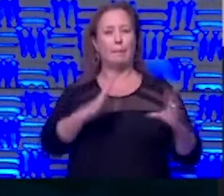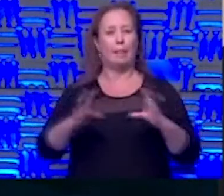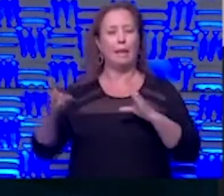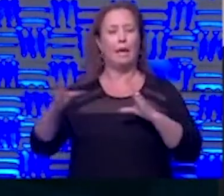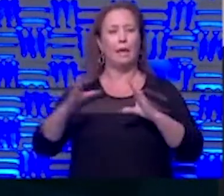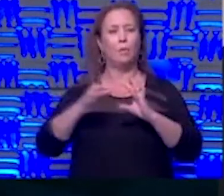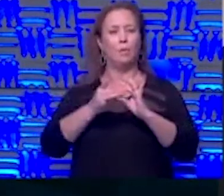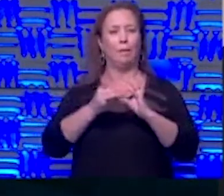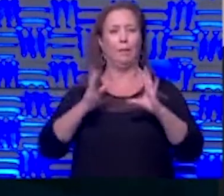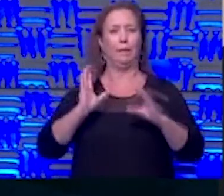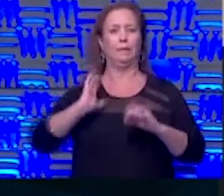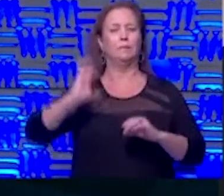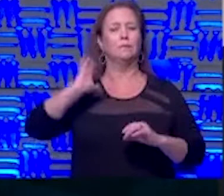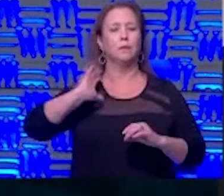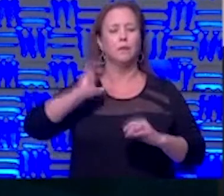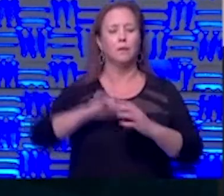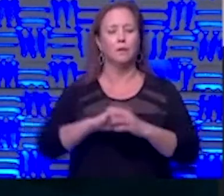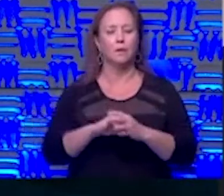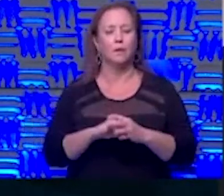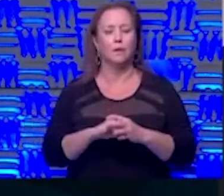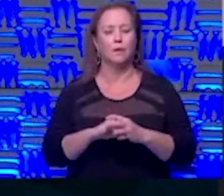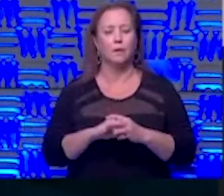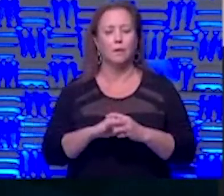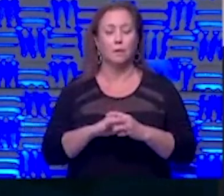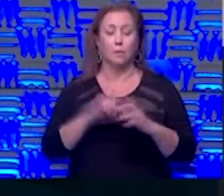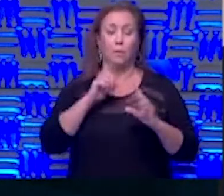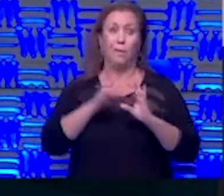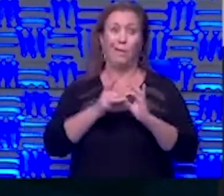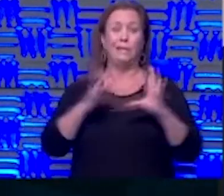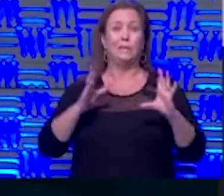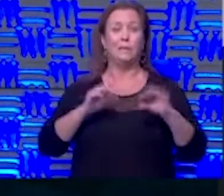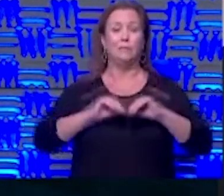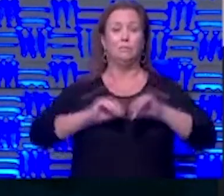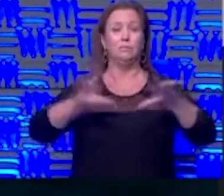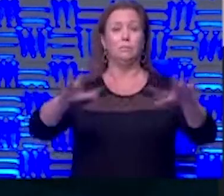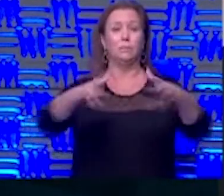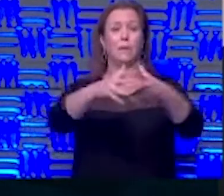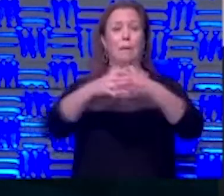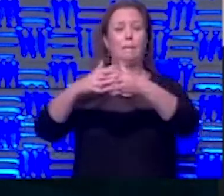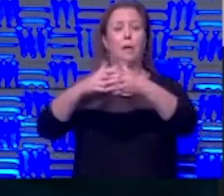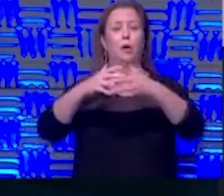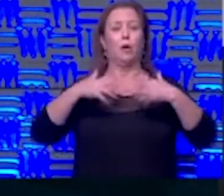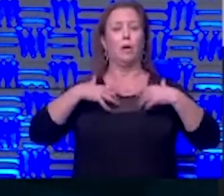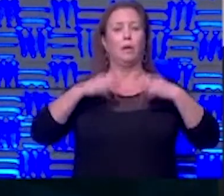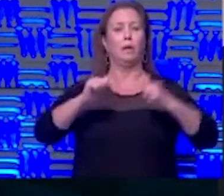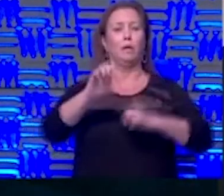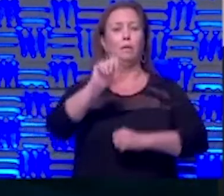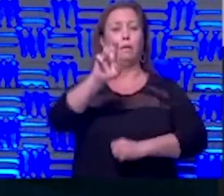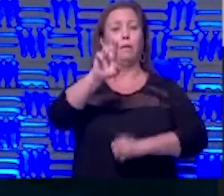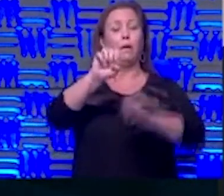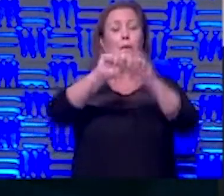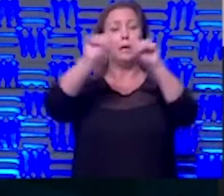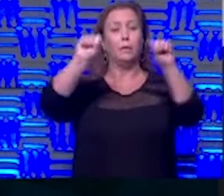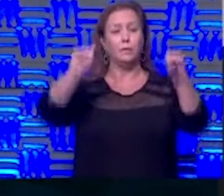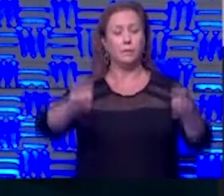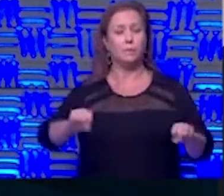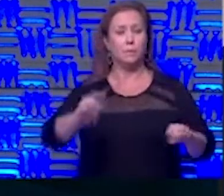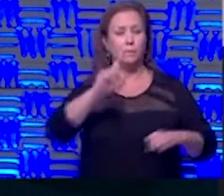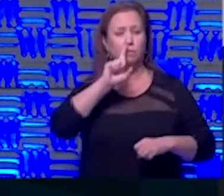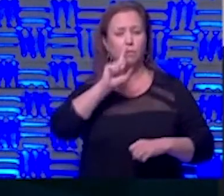released very early. We released it across American healthcare to